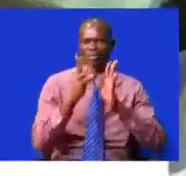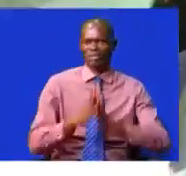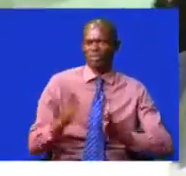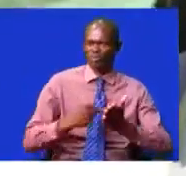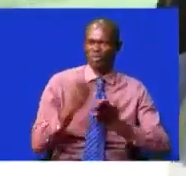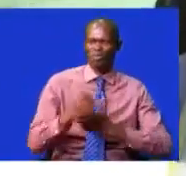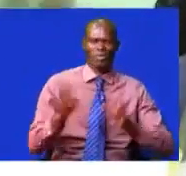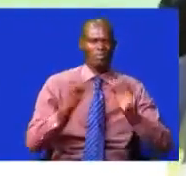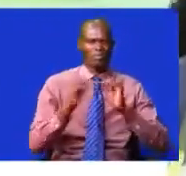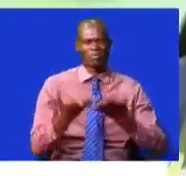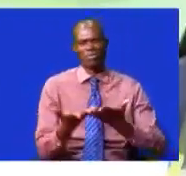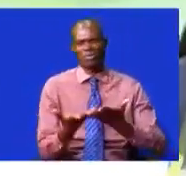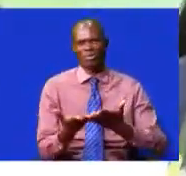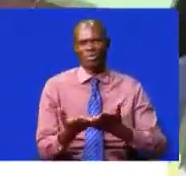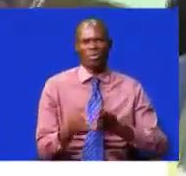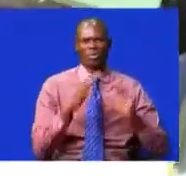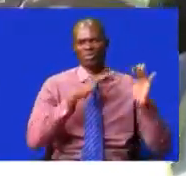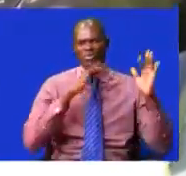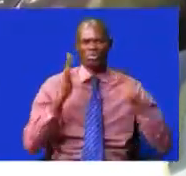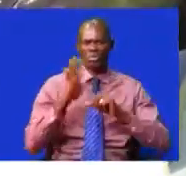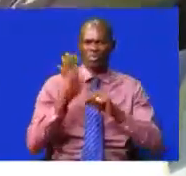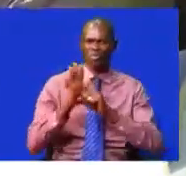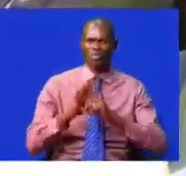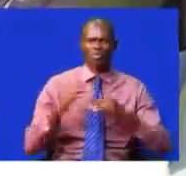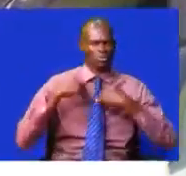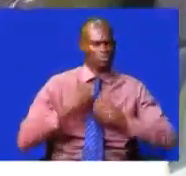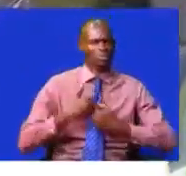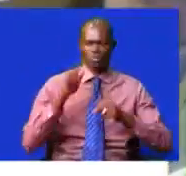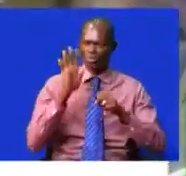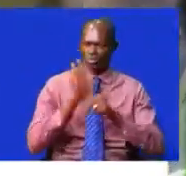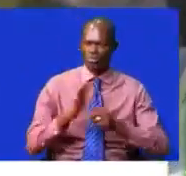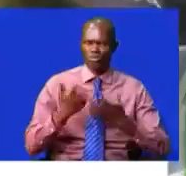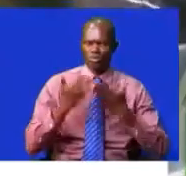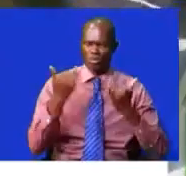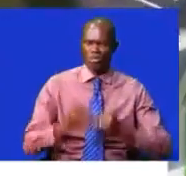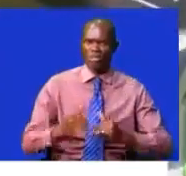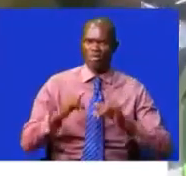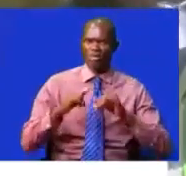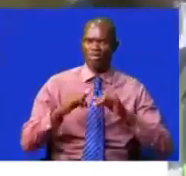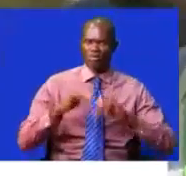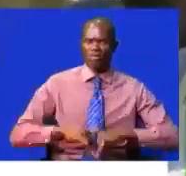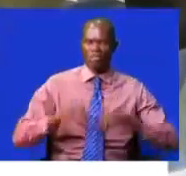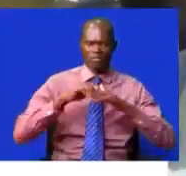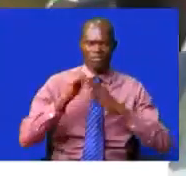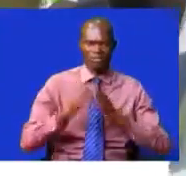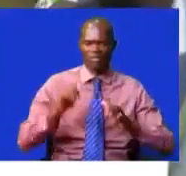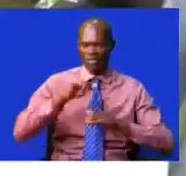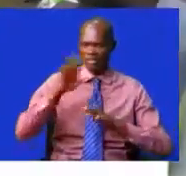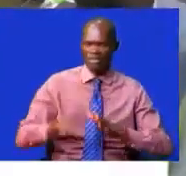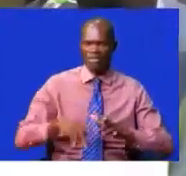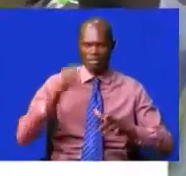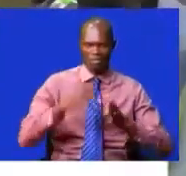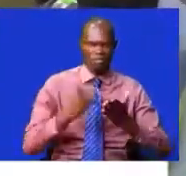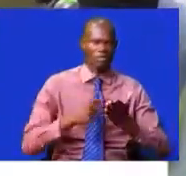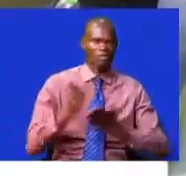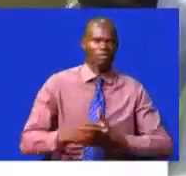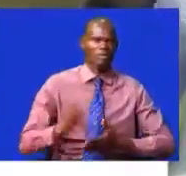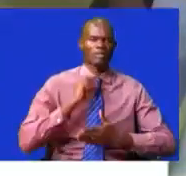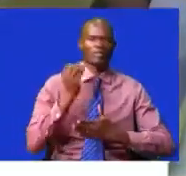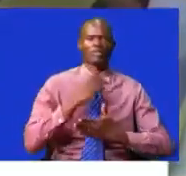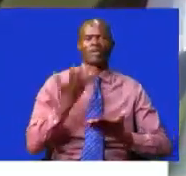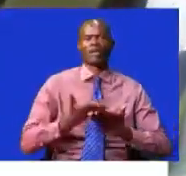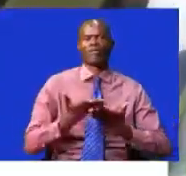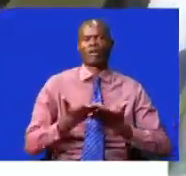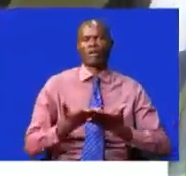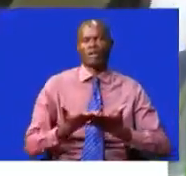that budget? Oh, Nini, we don't want stories. We are tired. We are living in town where we must pay for our things and we cannot take